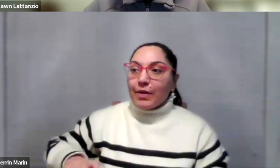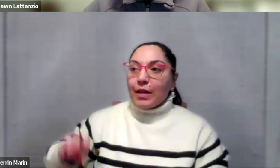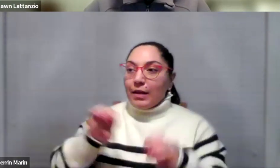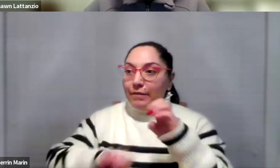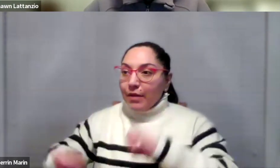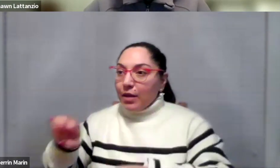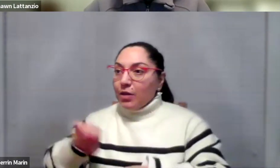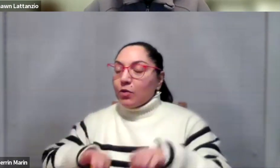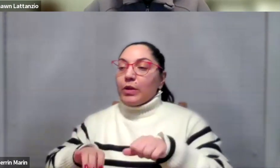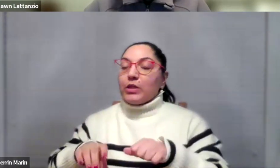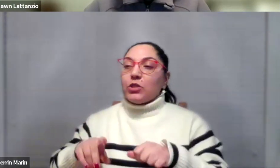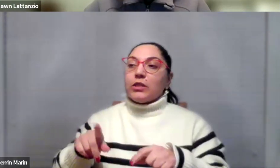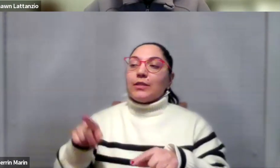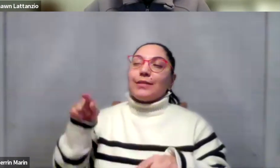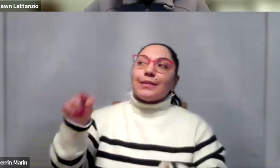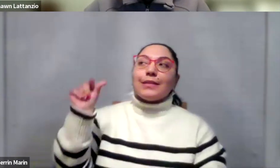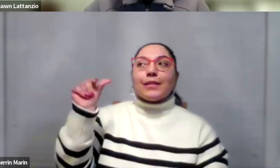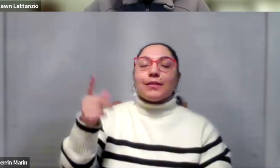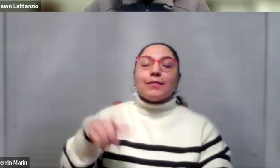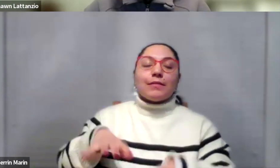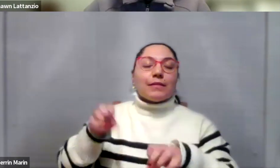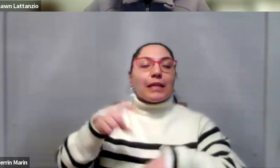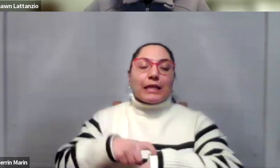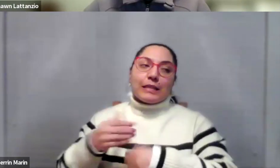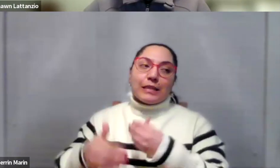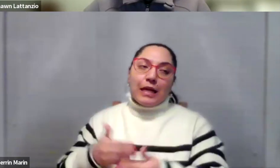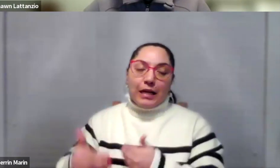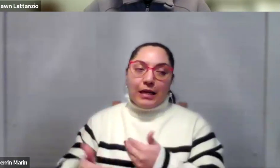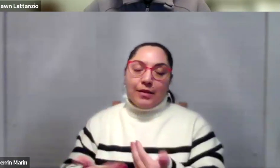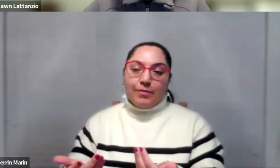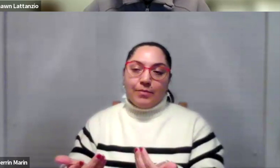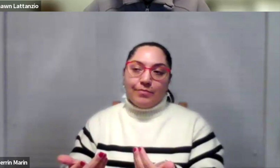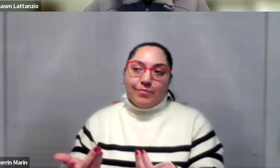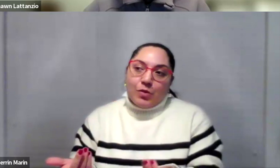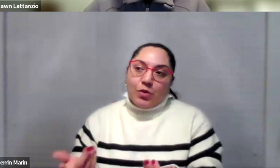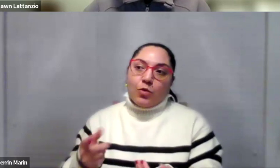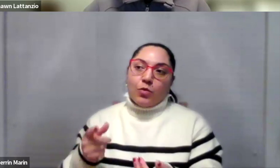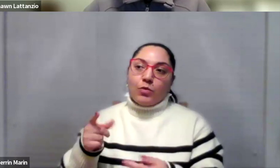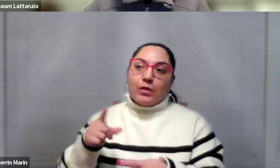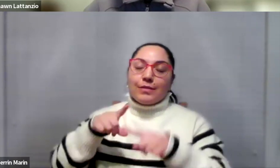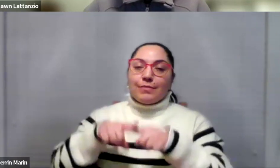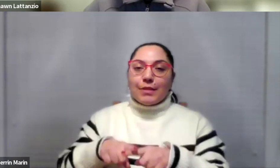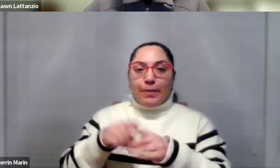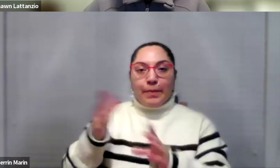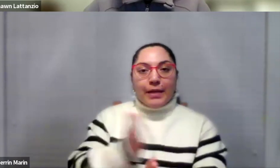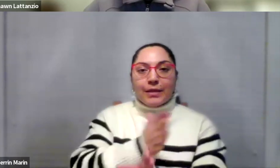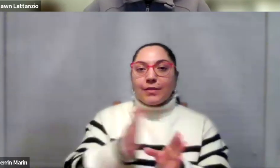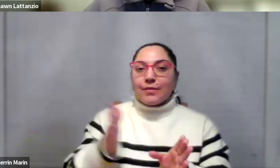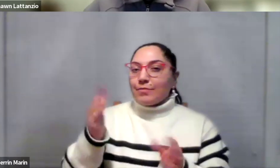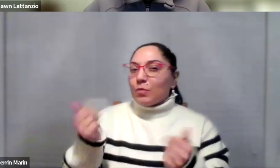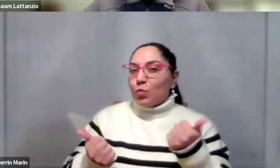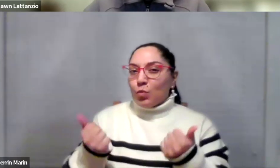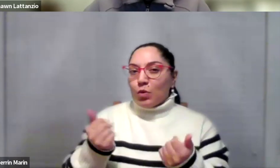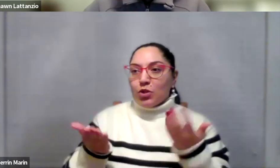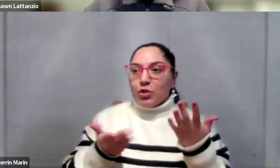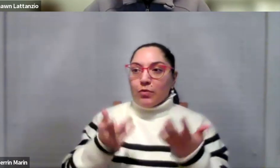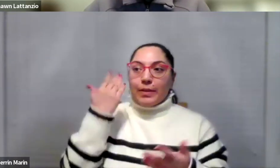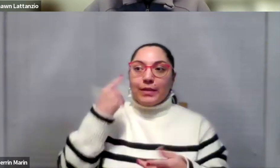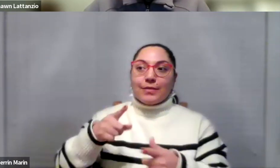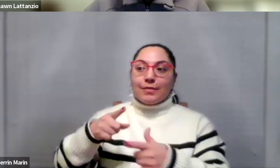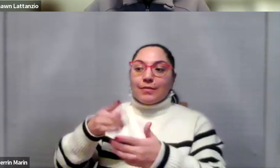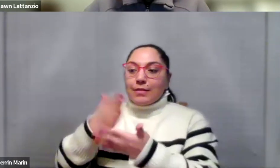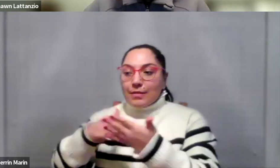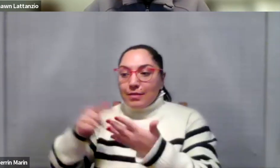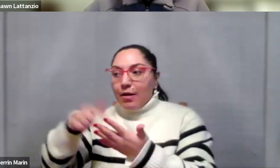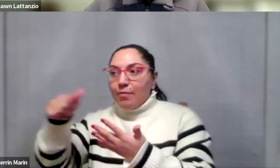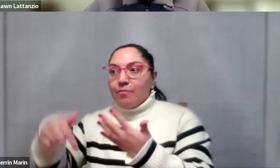evaluation diagnostic placements, those do take time. And that does take a long time, given the fact that there are waiting lists and the capacity